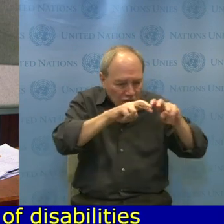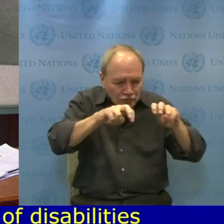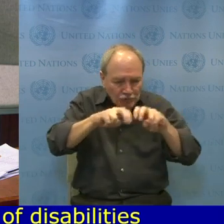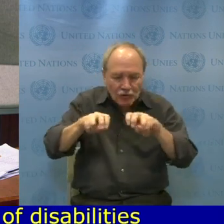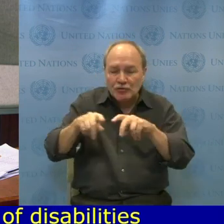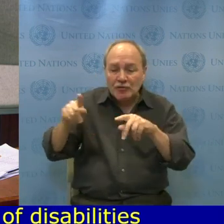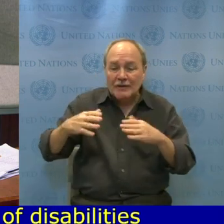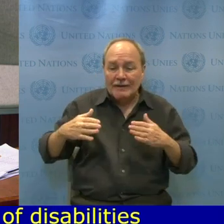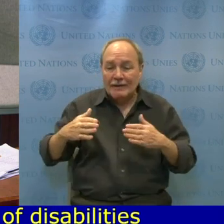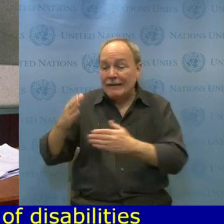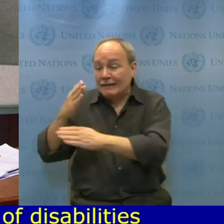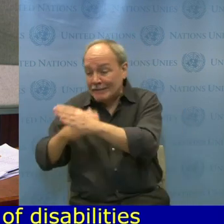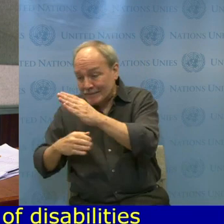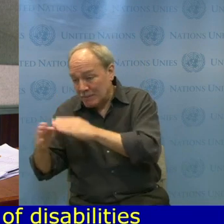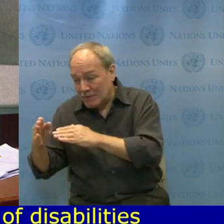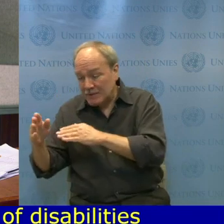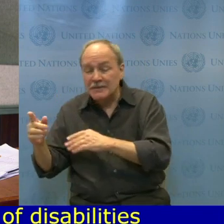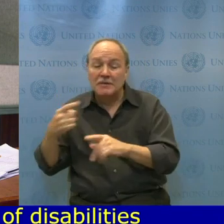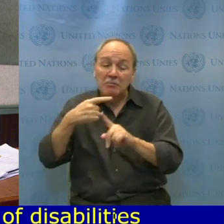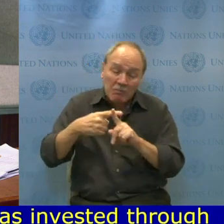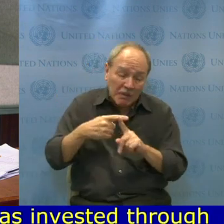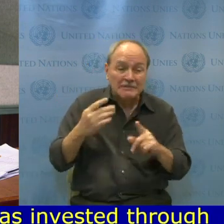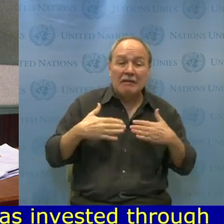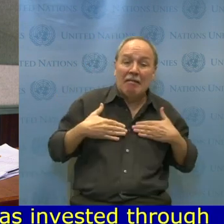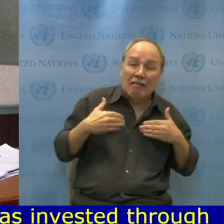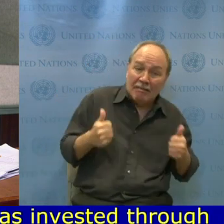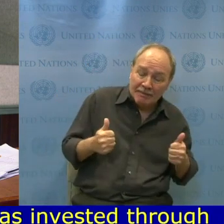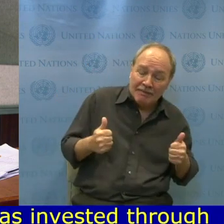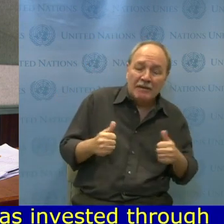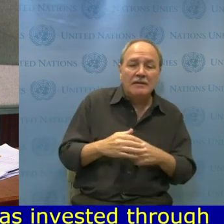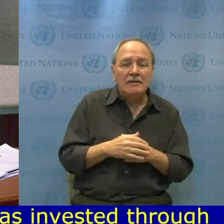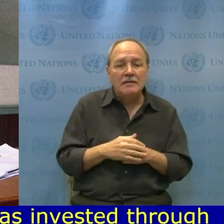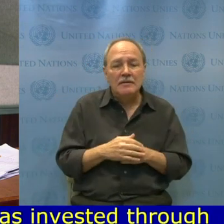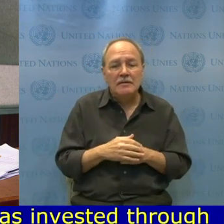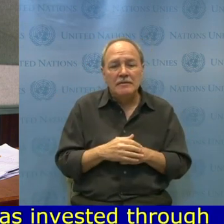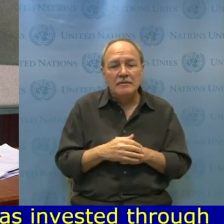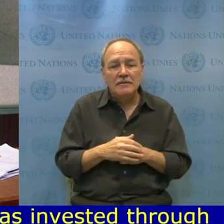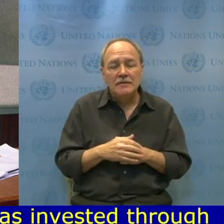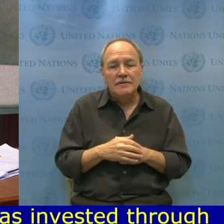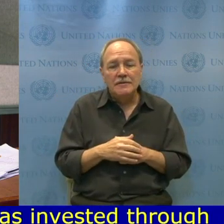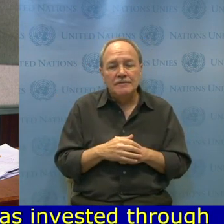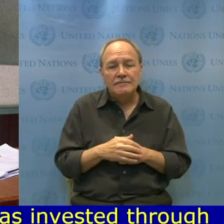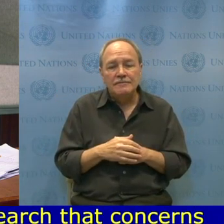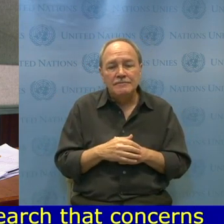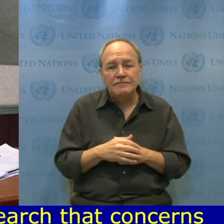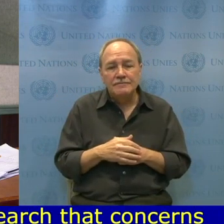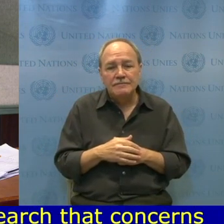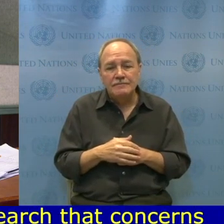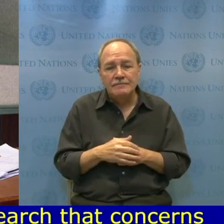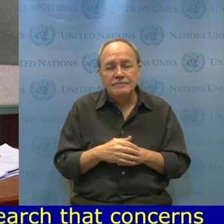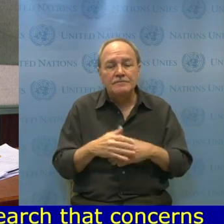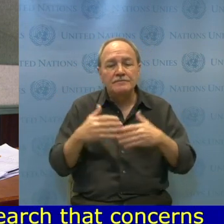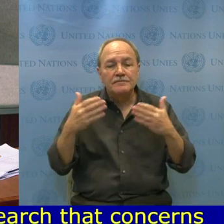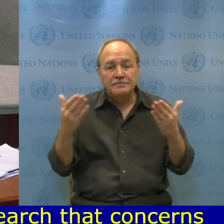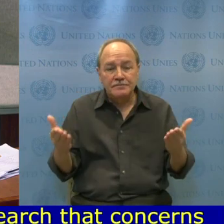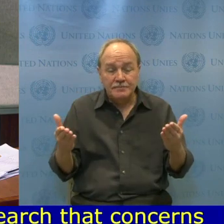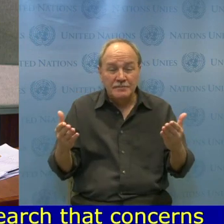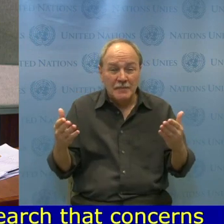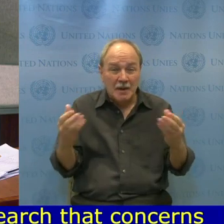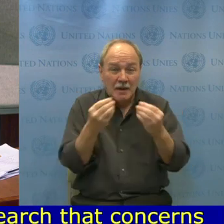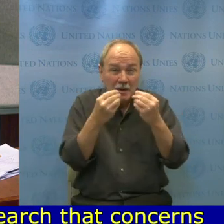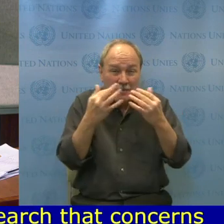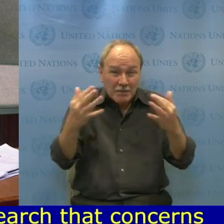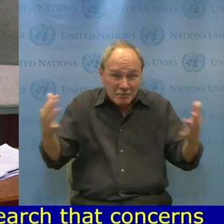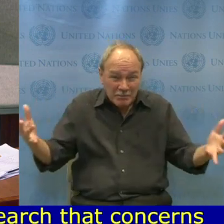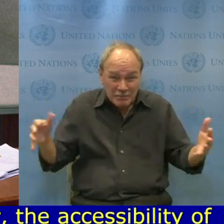health. However, the availability of knowledge and provision of healthcare services to address rare diseases and the related disabilities remain a